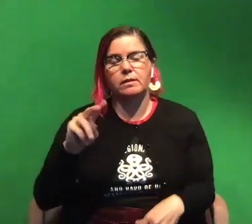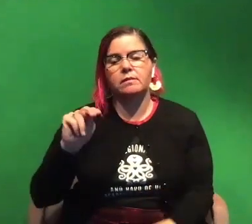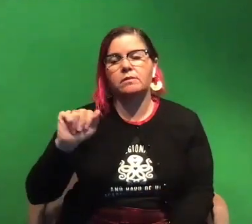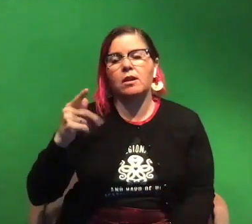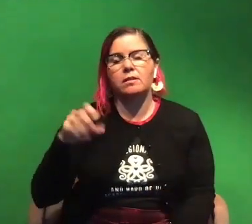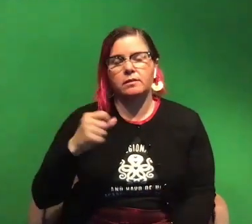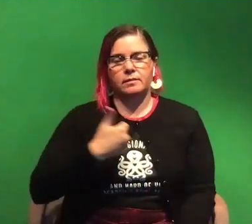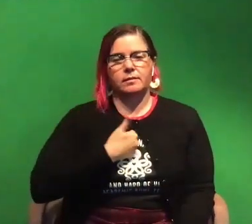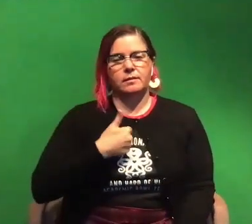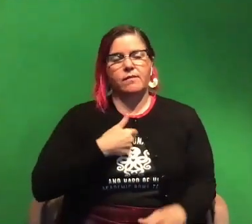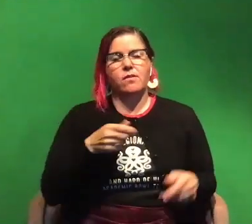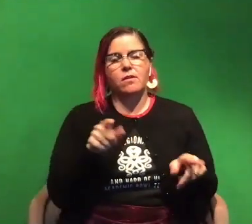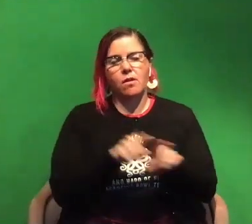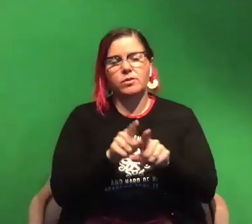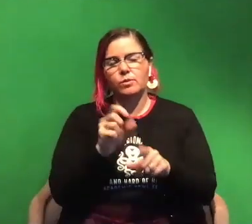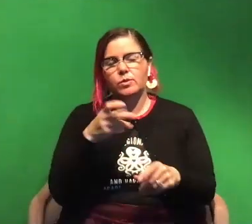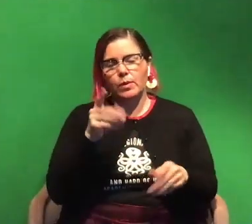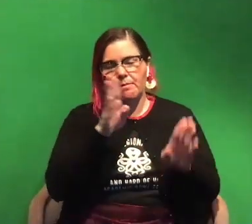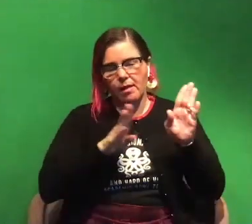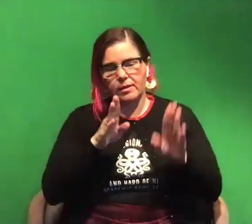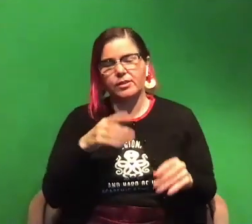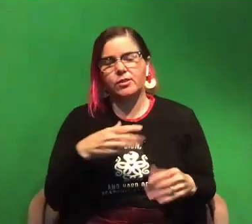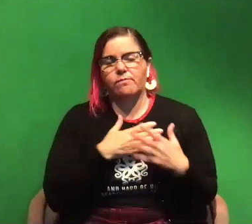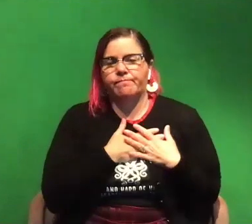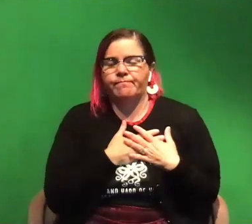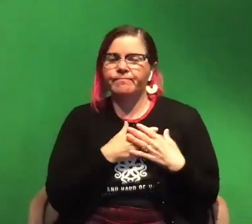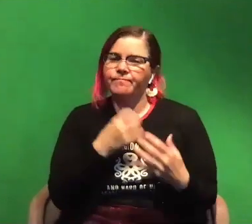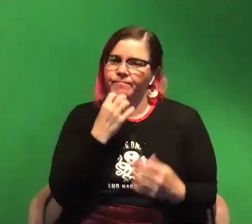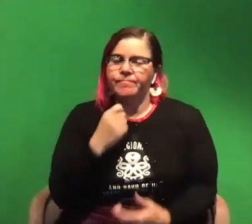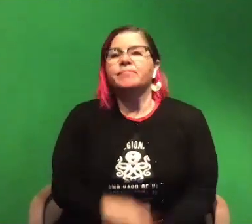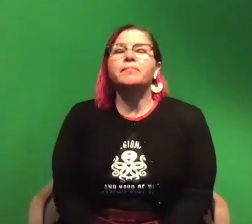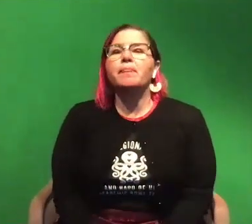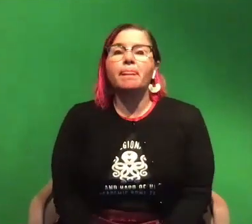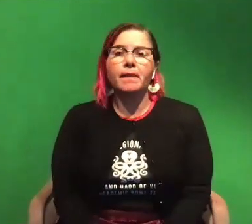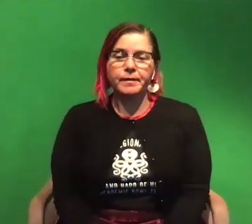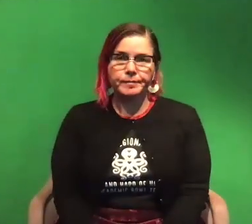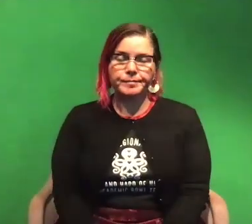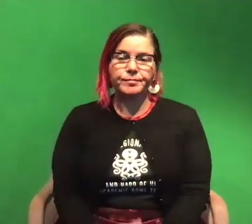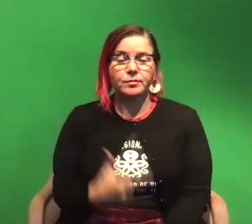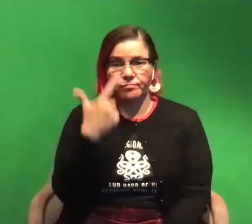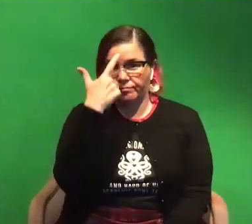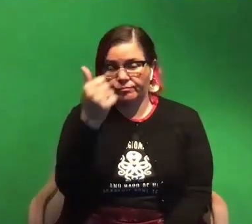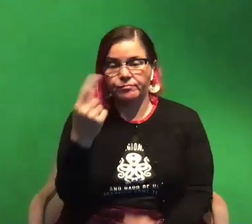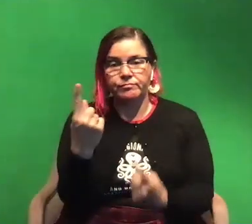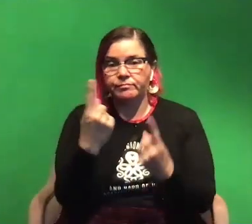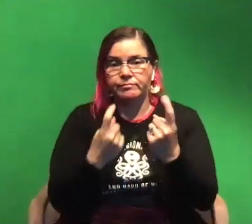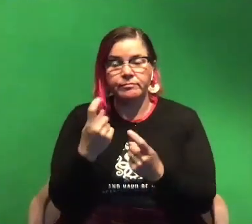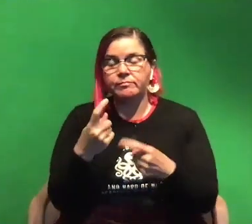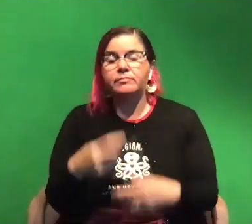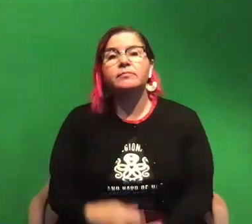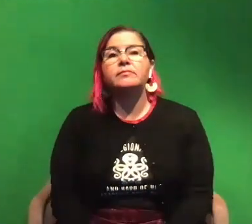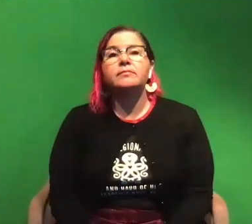also a squid biologist, so this session is near and dear to my heart. So feel free to get your questions in. At this